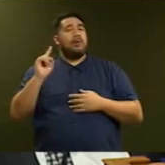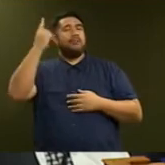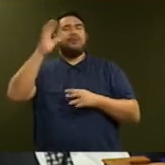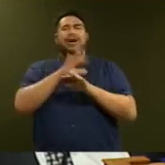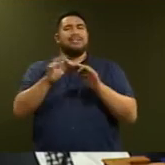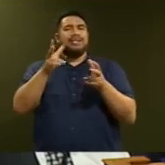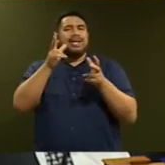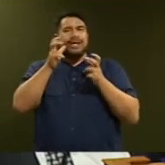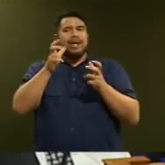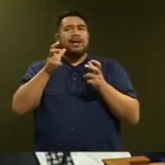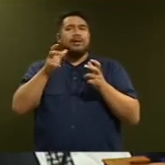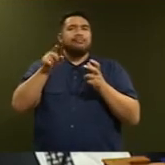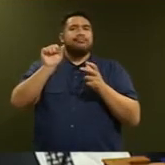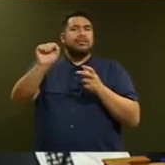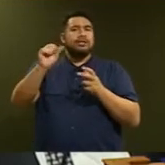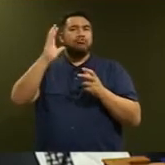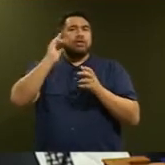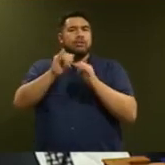about which that member speaks.